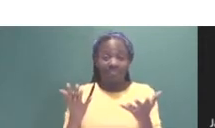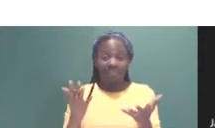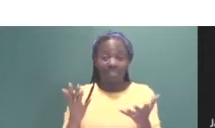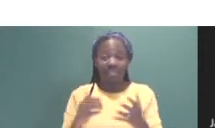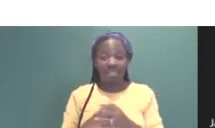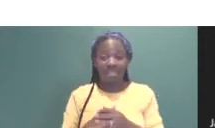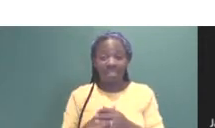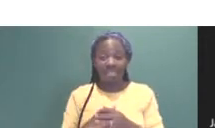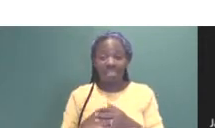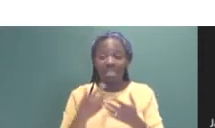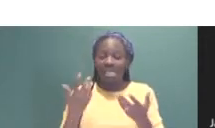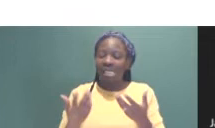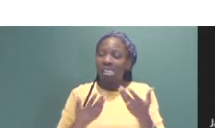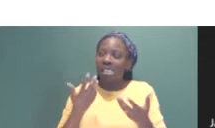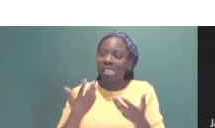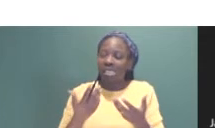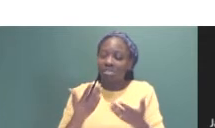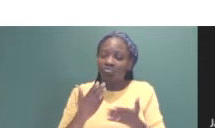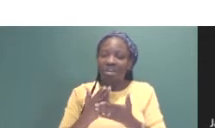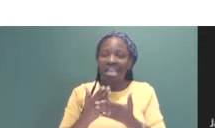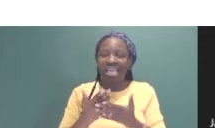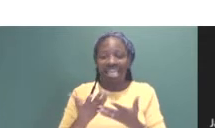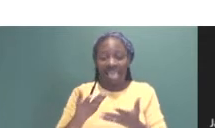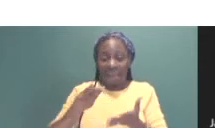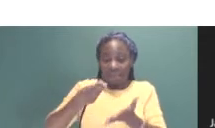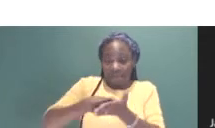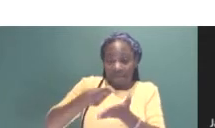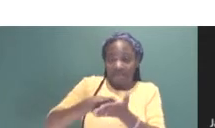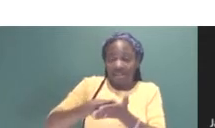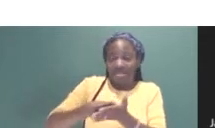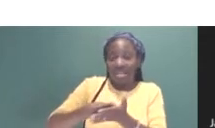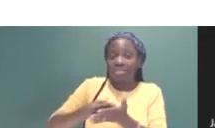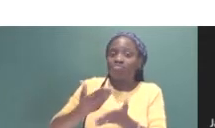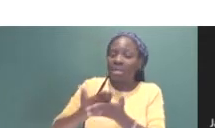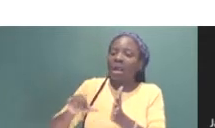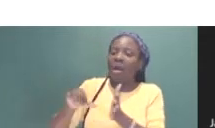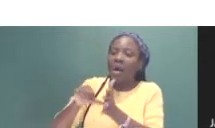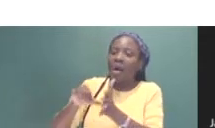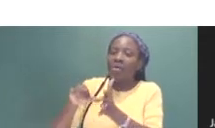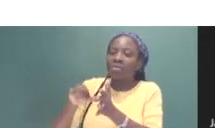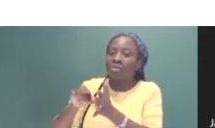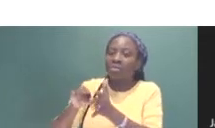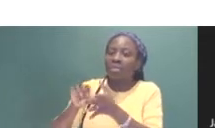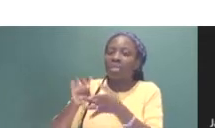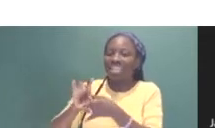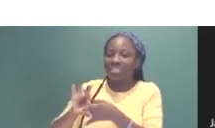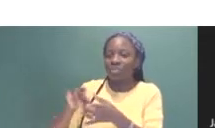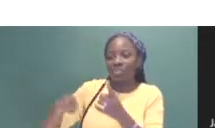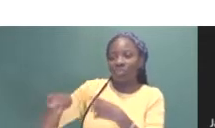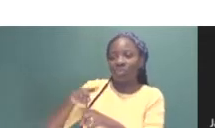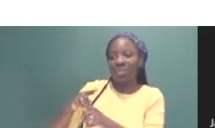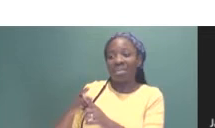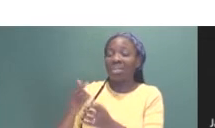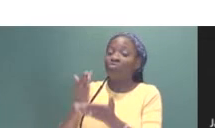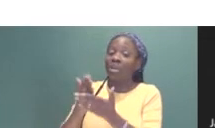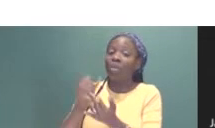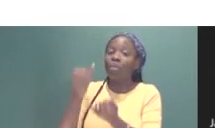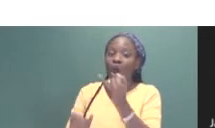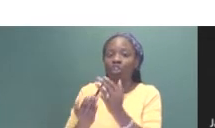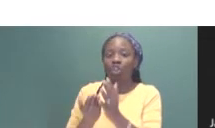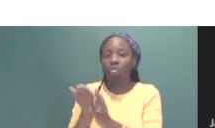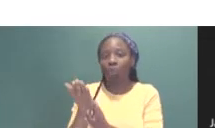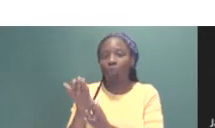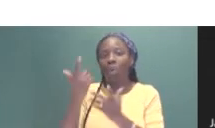They are economically hard done by a sector of society, and it was worse during the